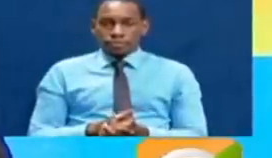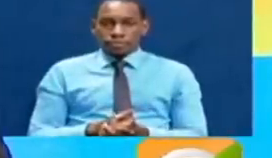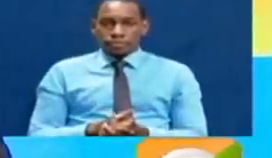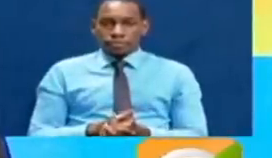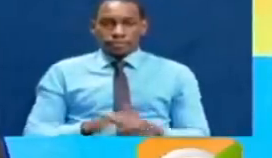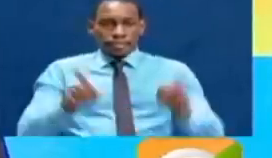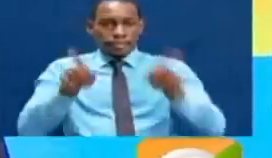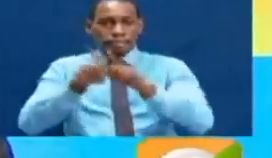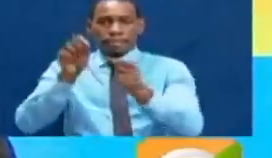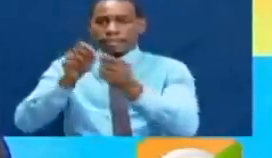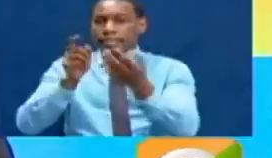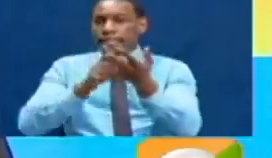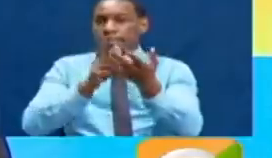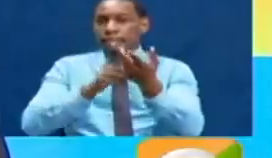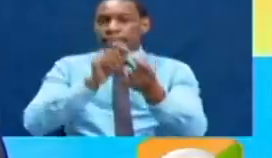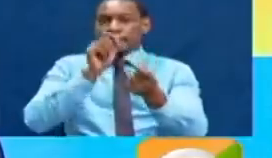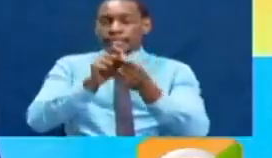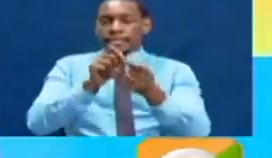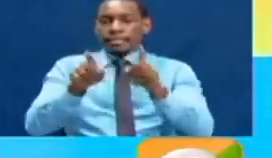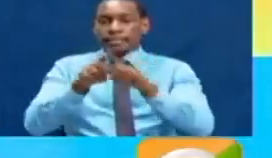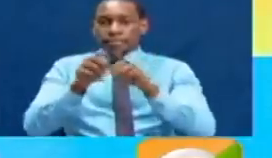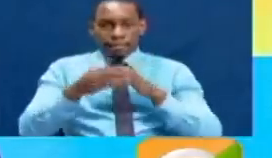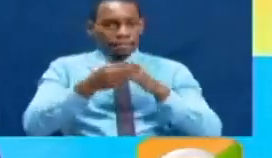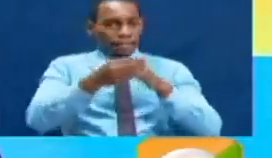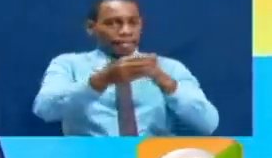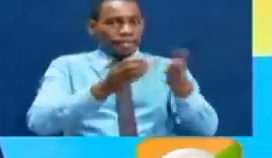And this test, the numbers to be tested, of course, will be